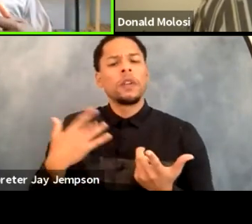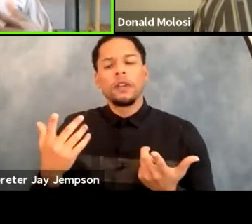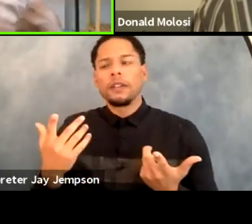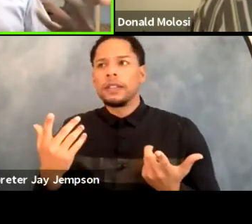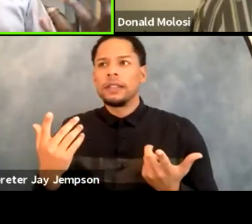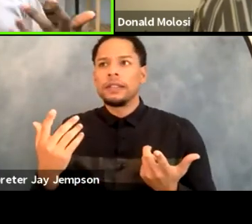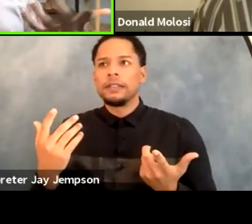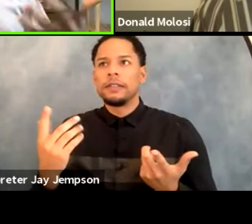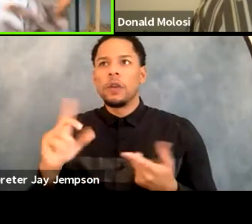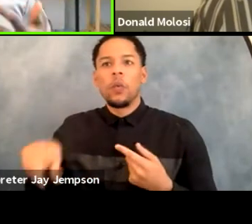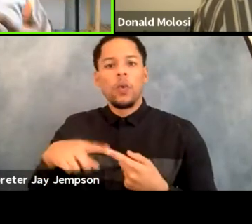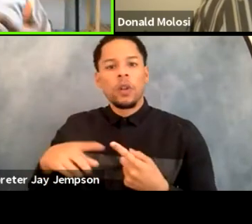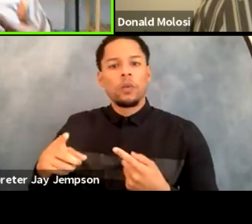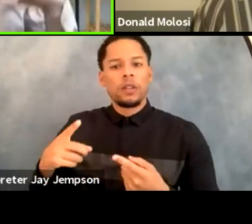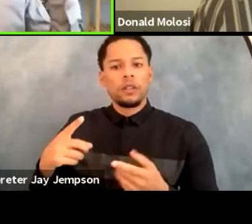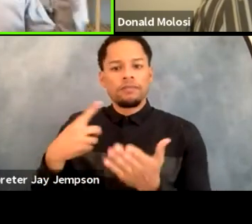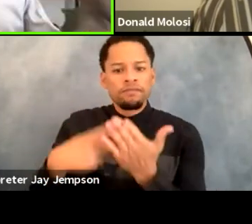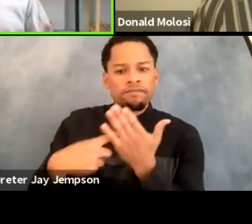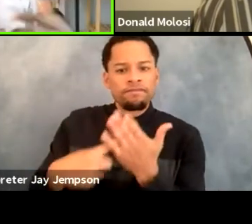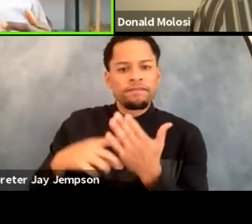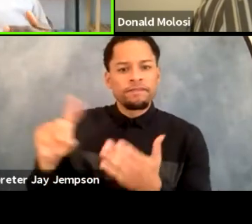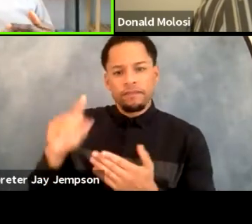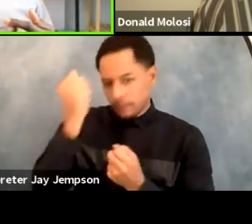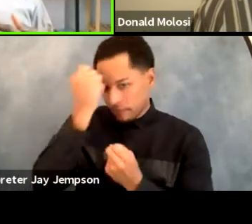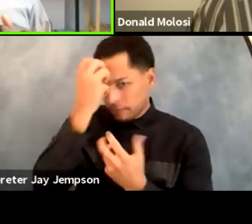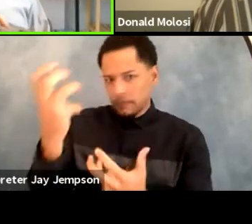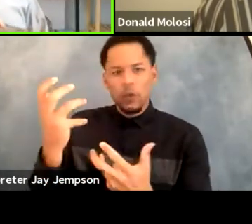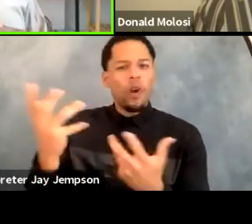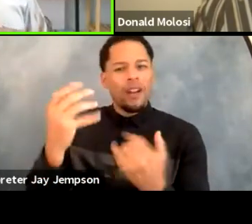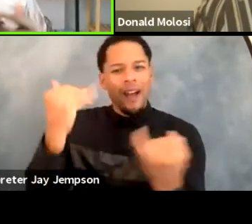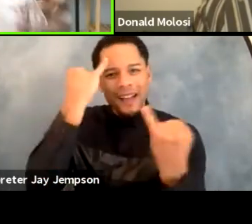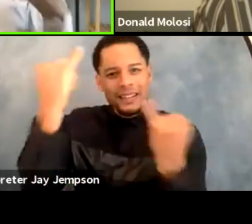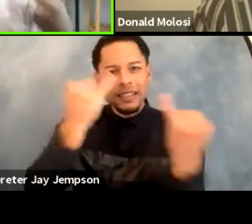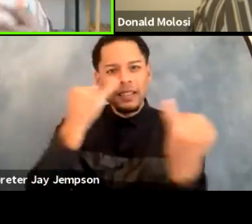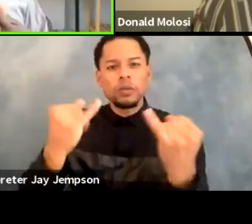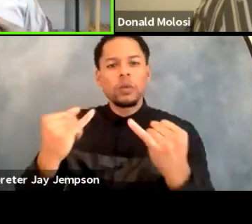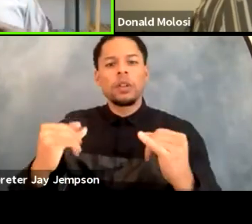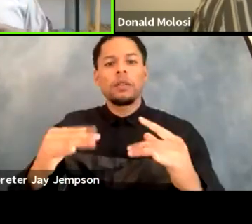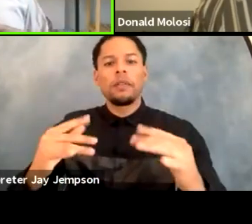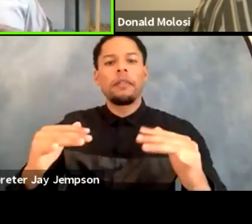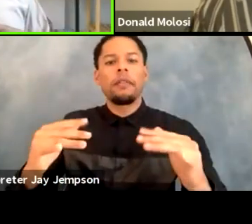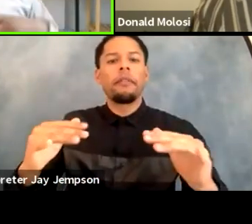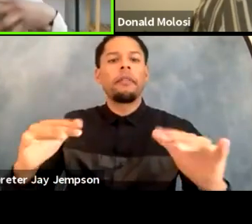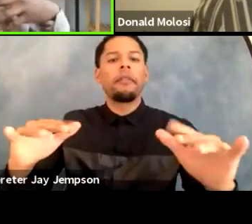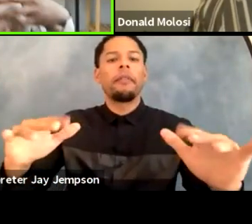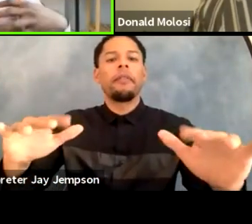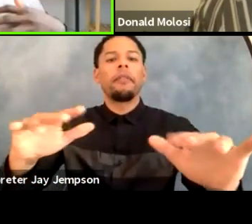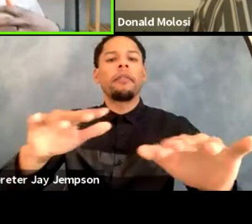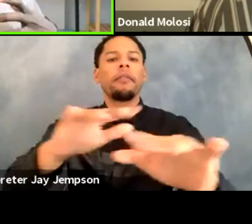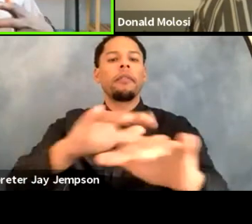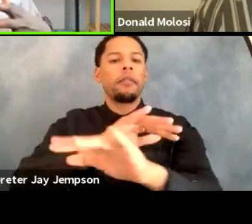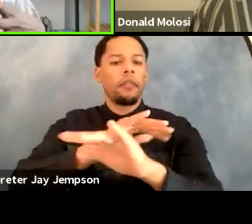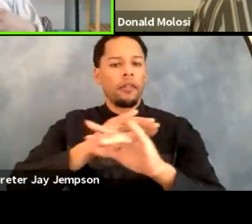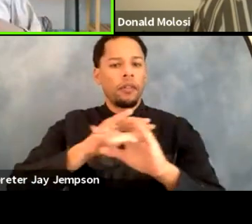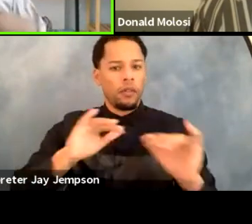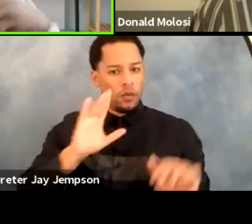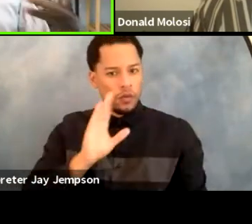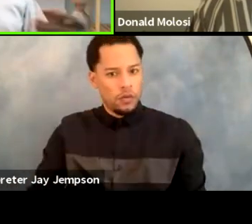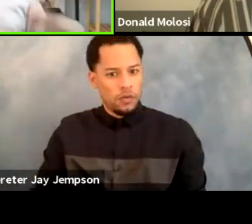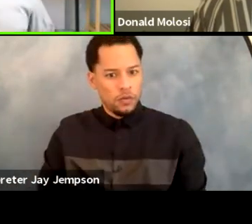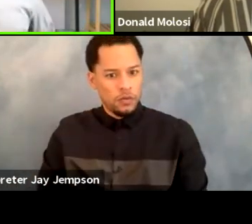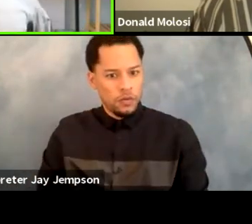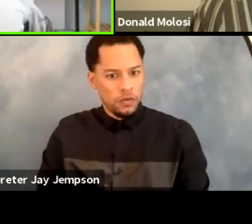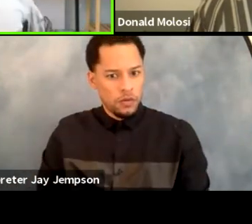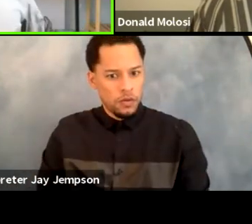to engage? Maybe I can ask Donna to take that first, and we'll go to Ibukun, and